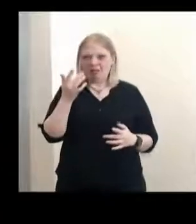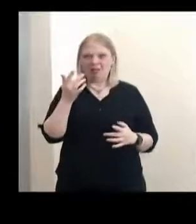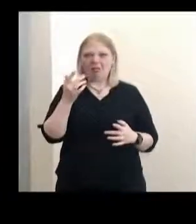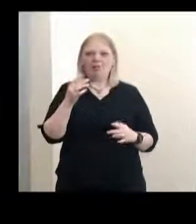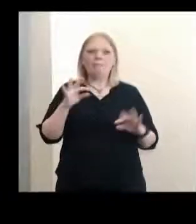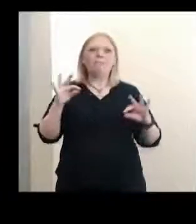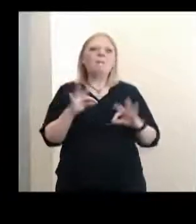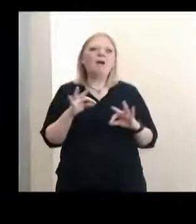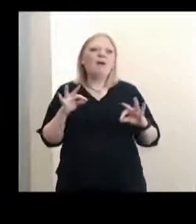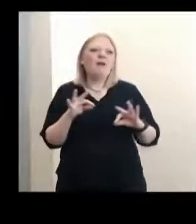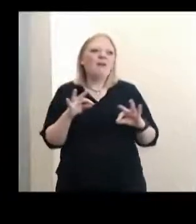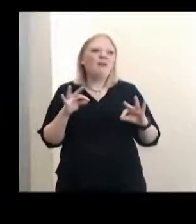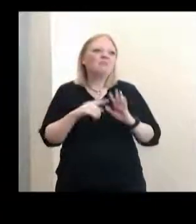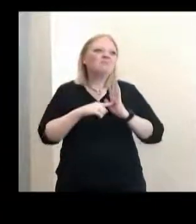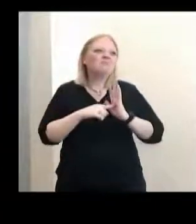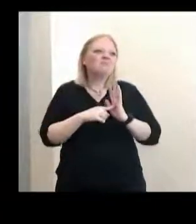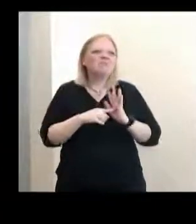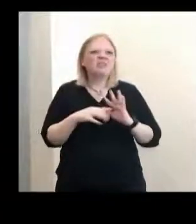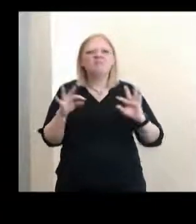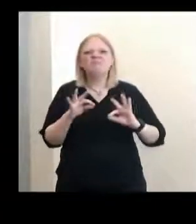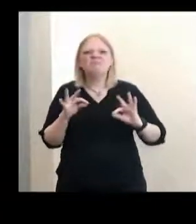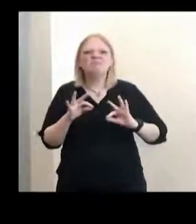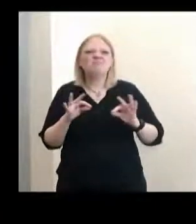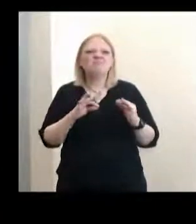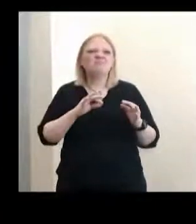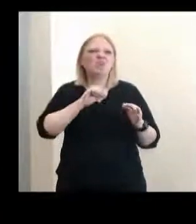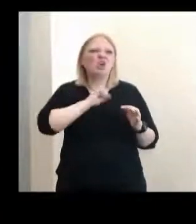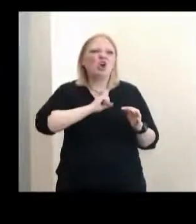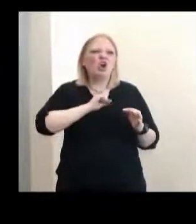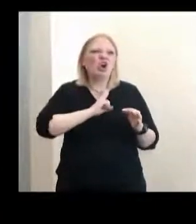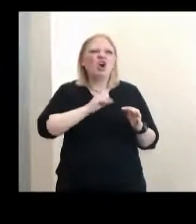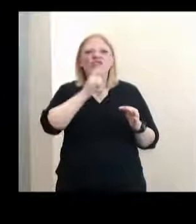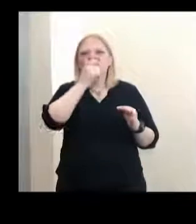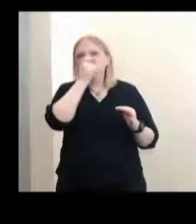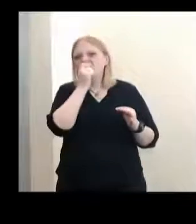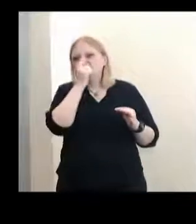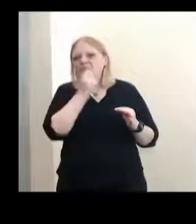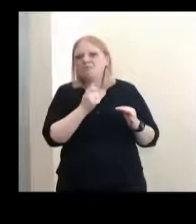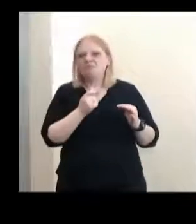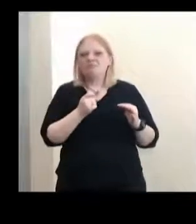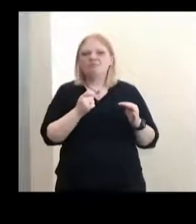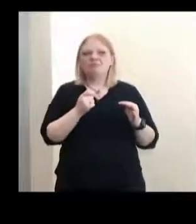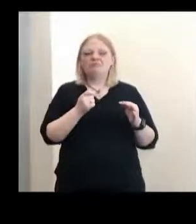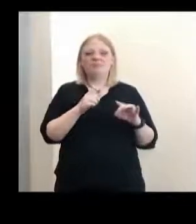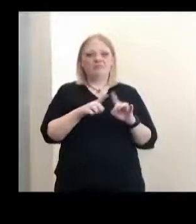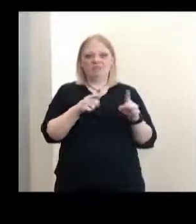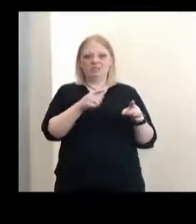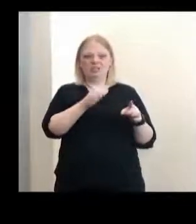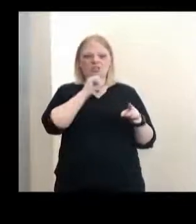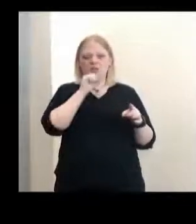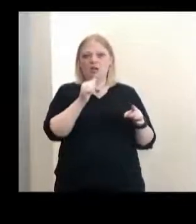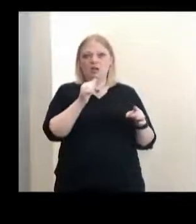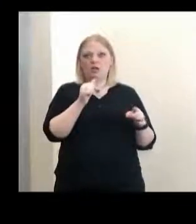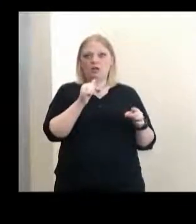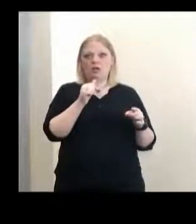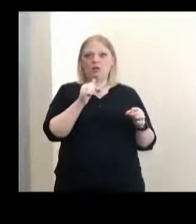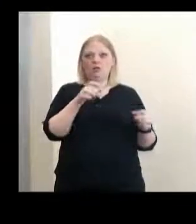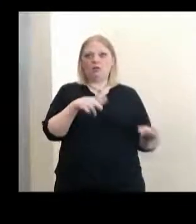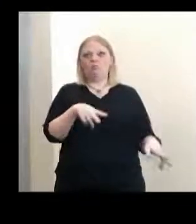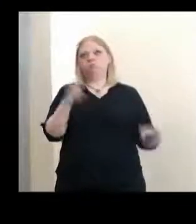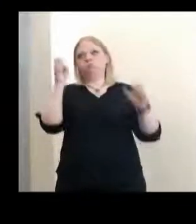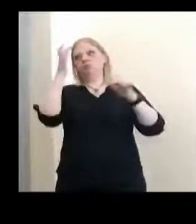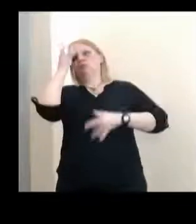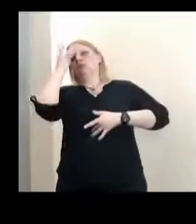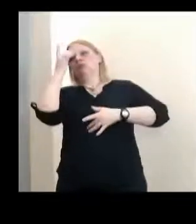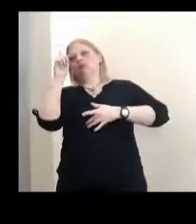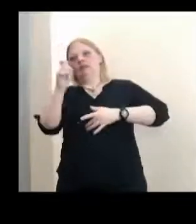symptoms, like maybe a mild cough or just mild cold. However, they are not sick enough to go in the hospital at all.